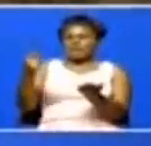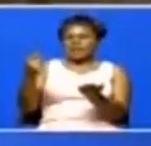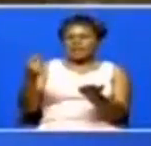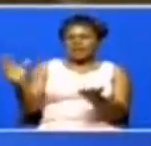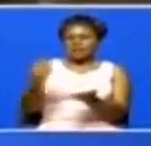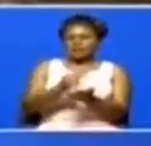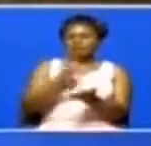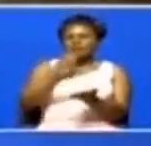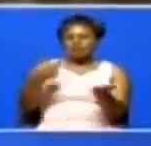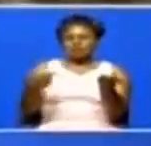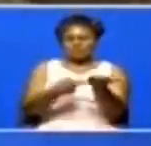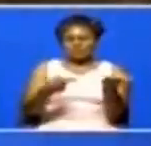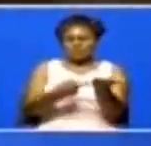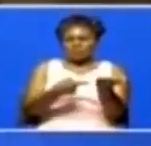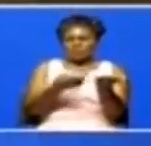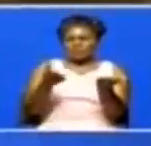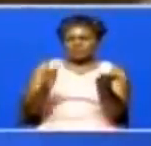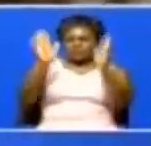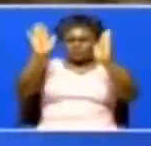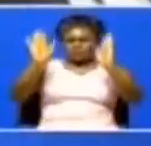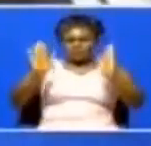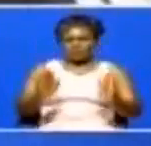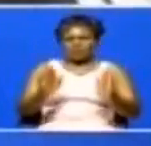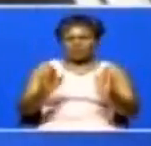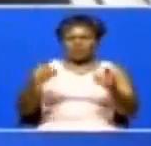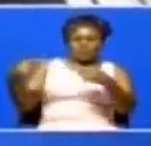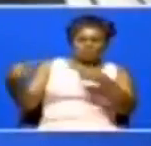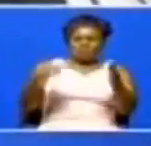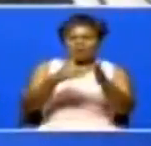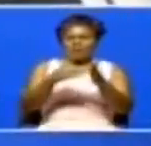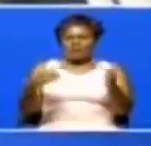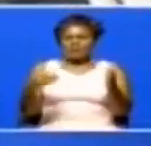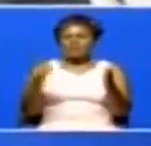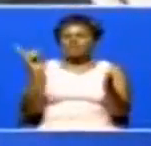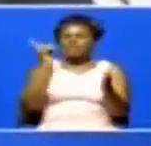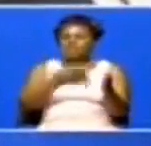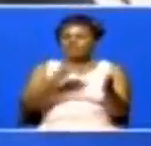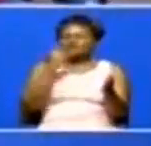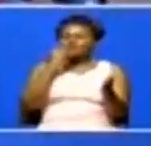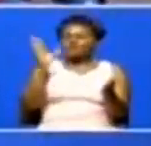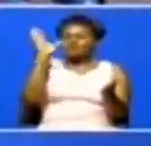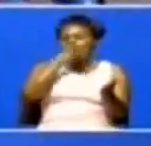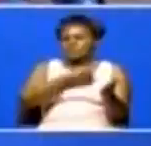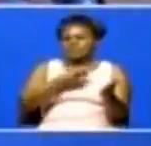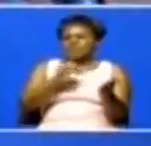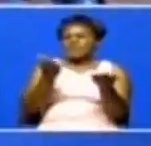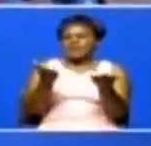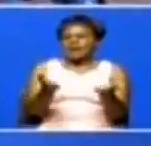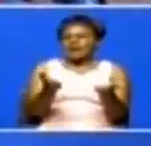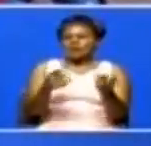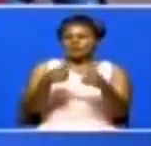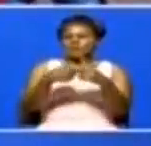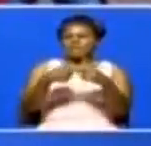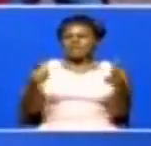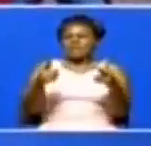new technologies has been deemed vital in the fight against ending food shortage. The new tractors are presently being rolled out